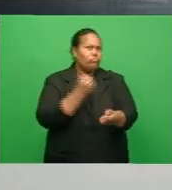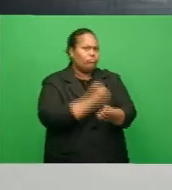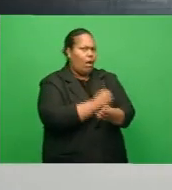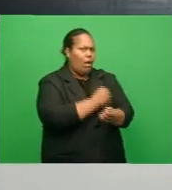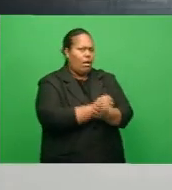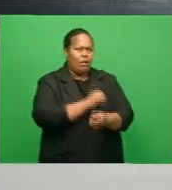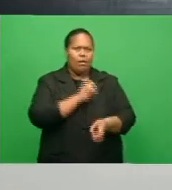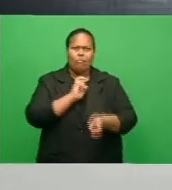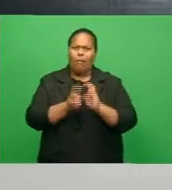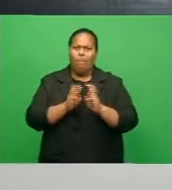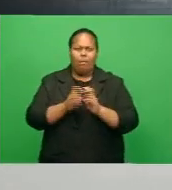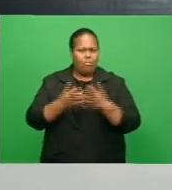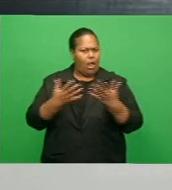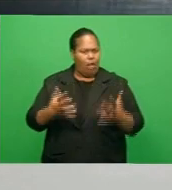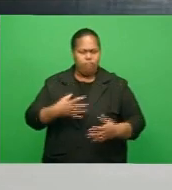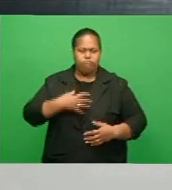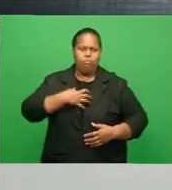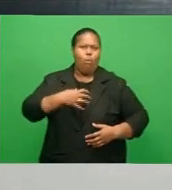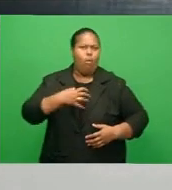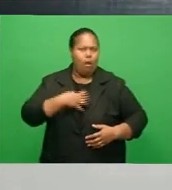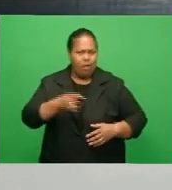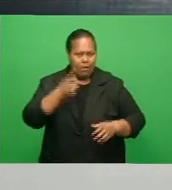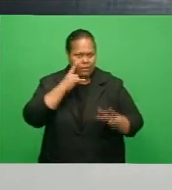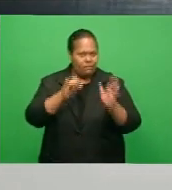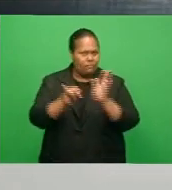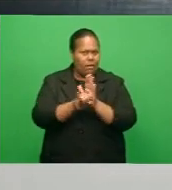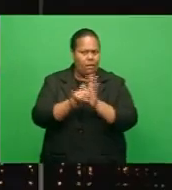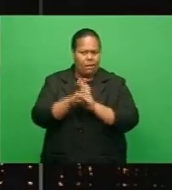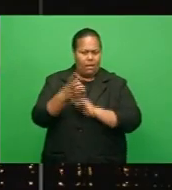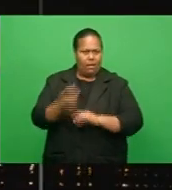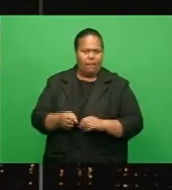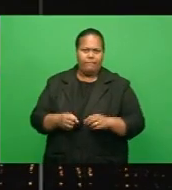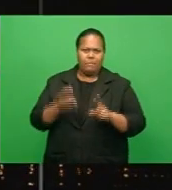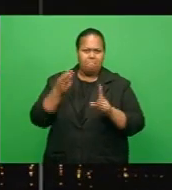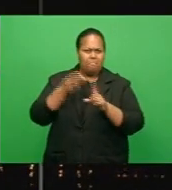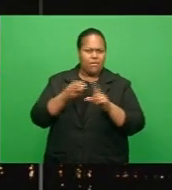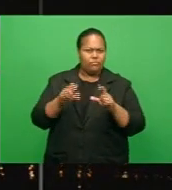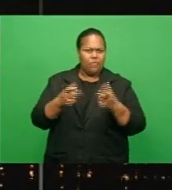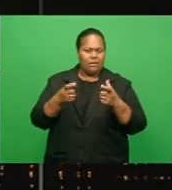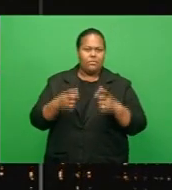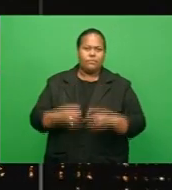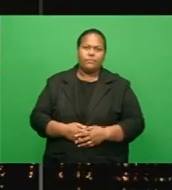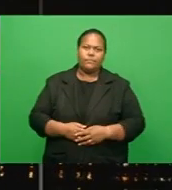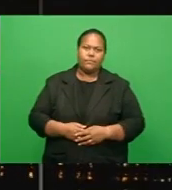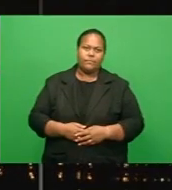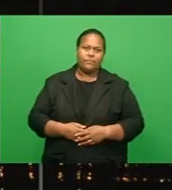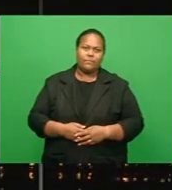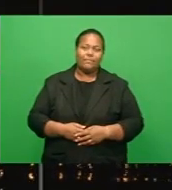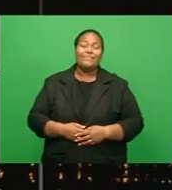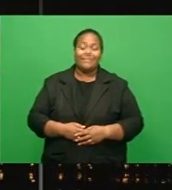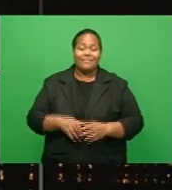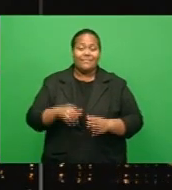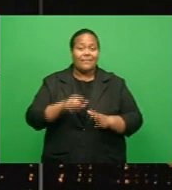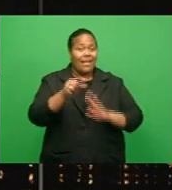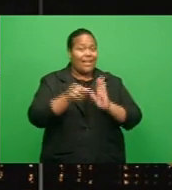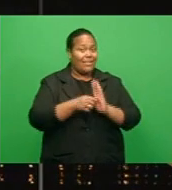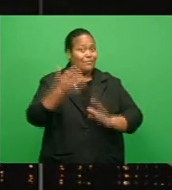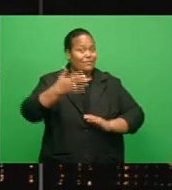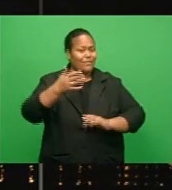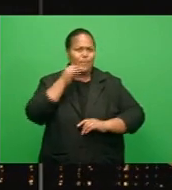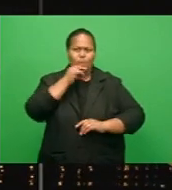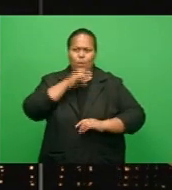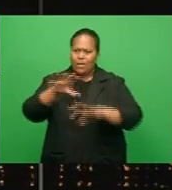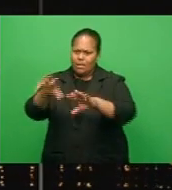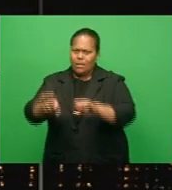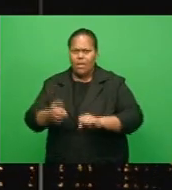rising and continuing to be the current challenge that they have. A 15-year-old boy was arrested last night after